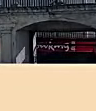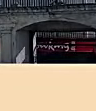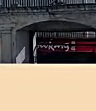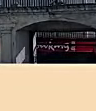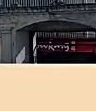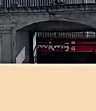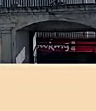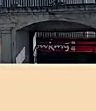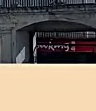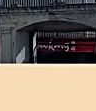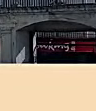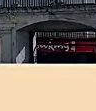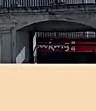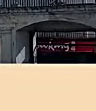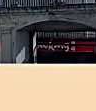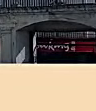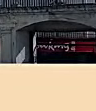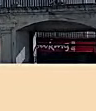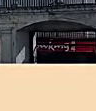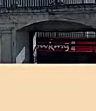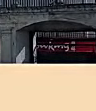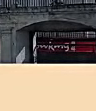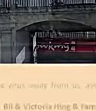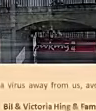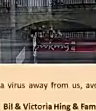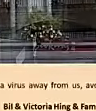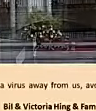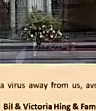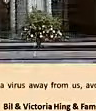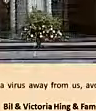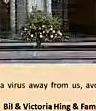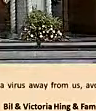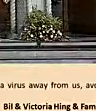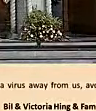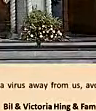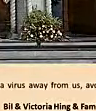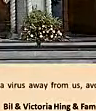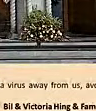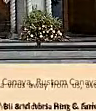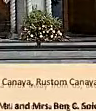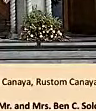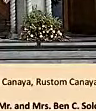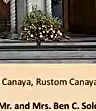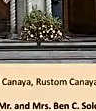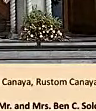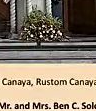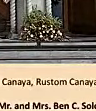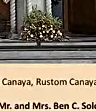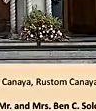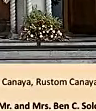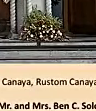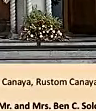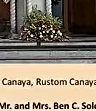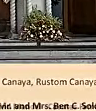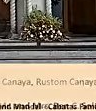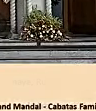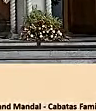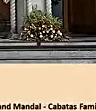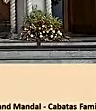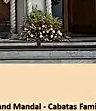Glory and praise to my God. In the Lord is light to our